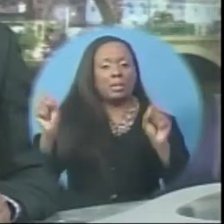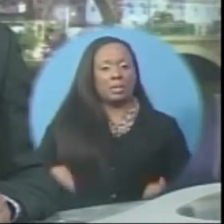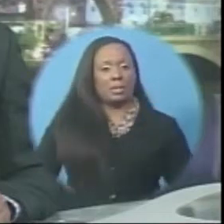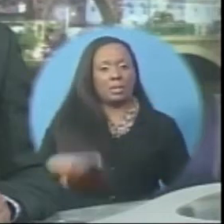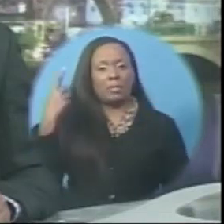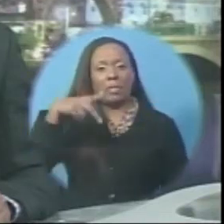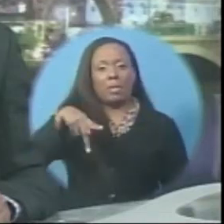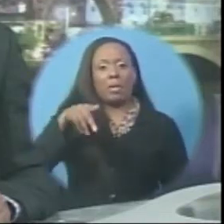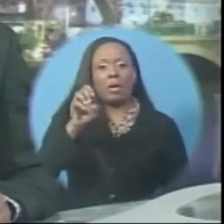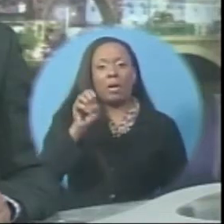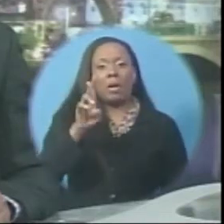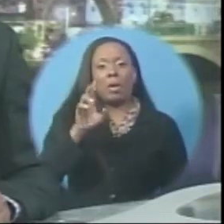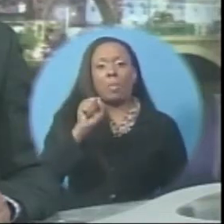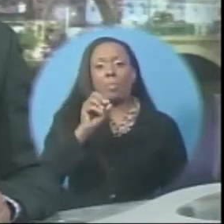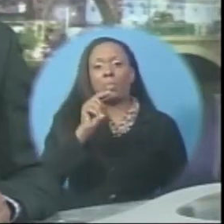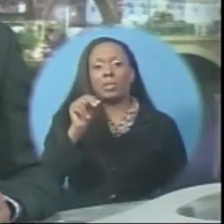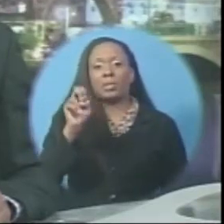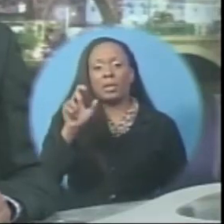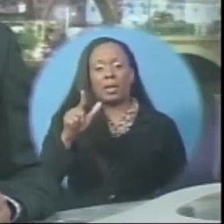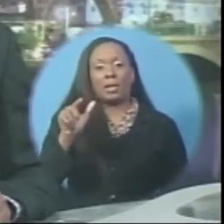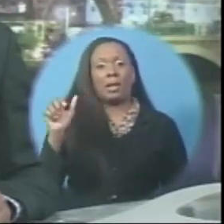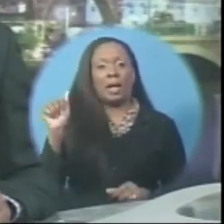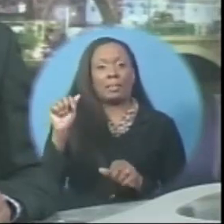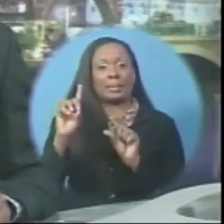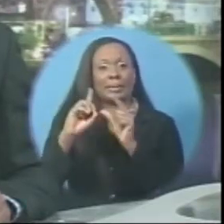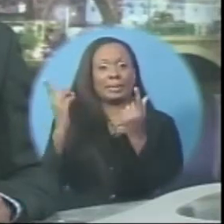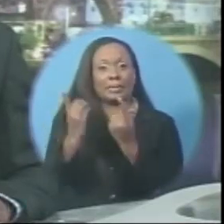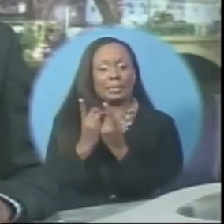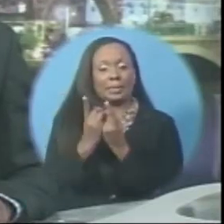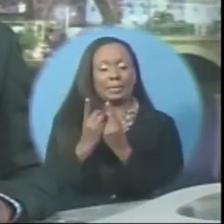the Personnel Administration Division.